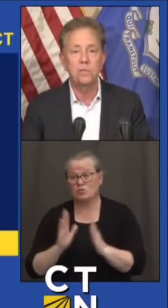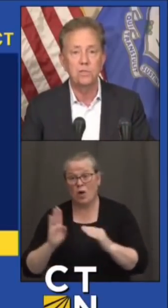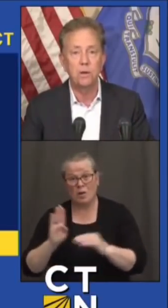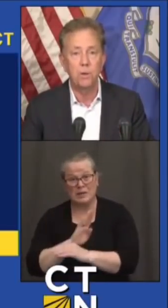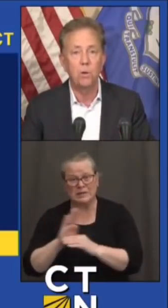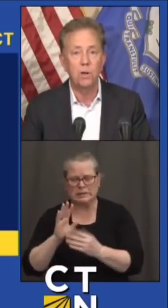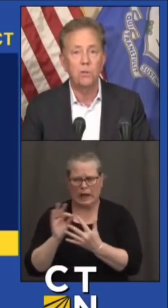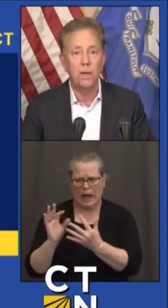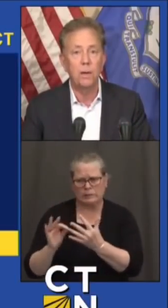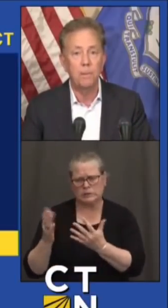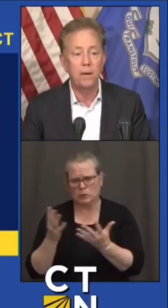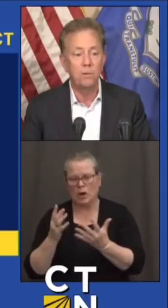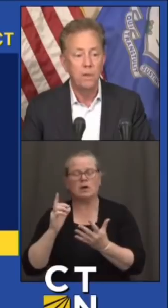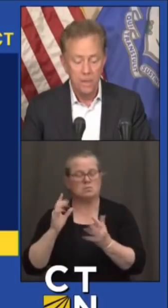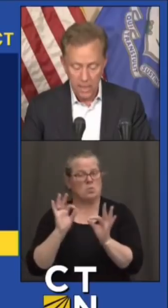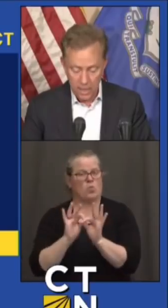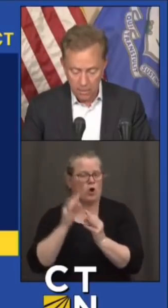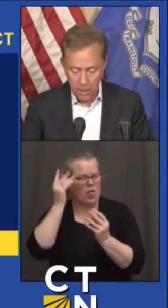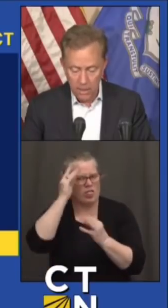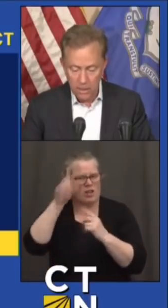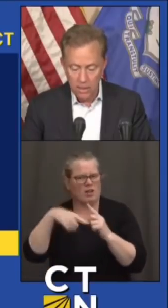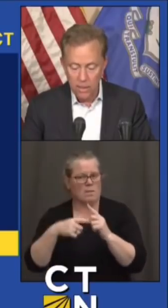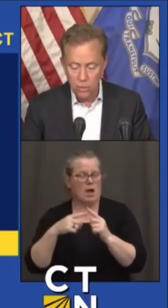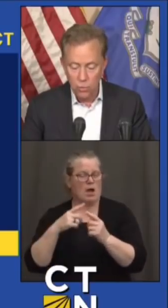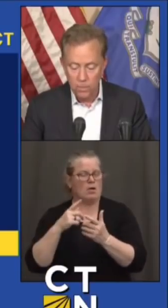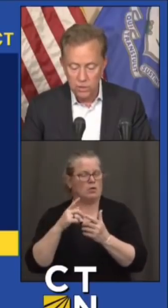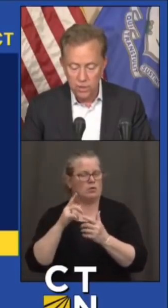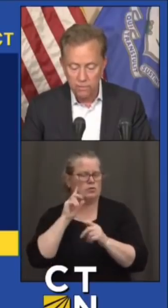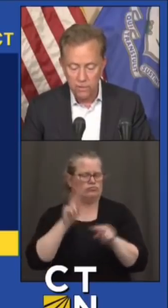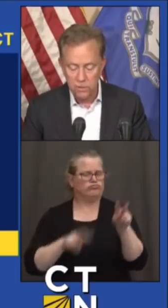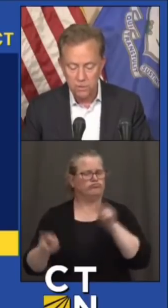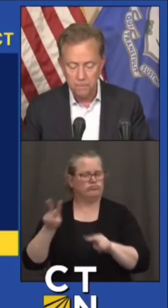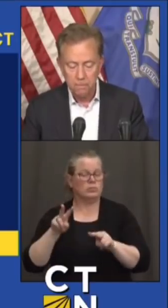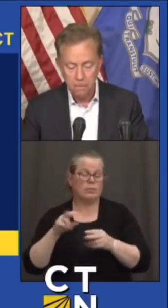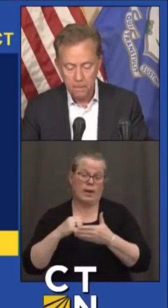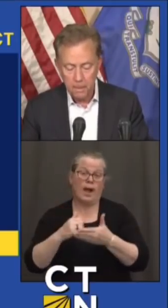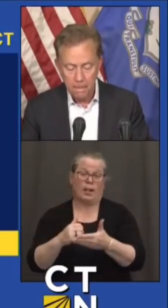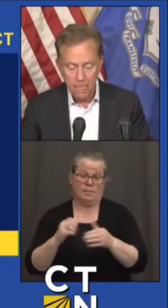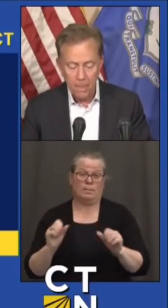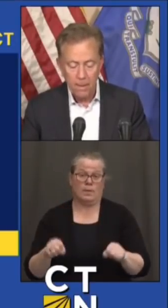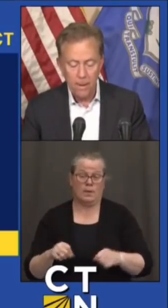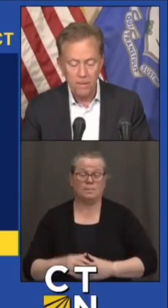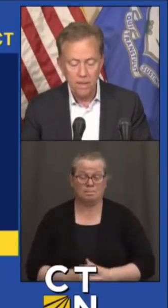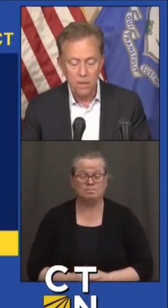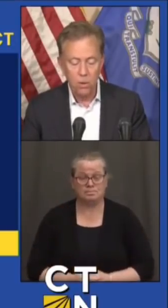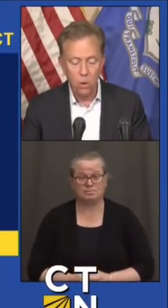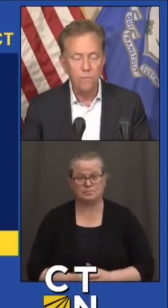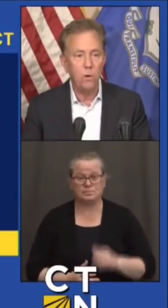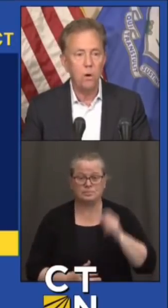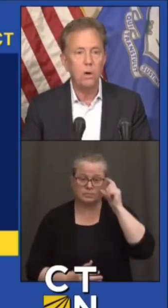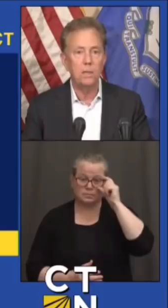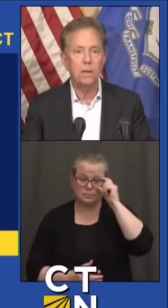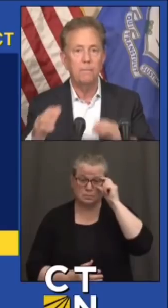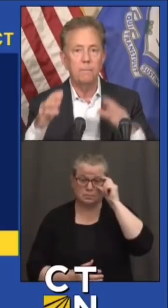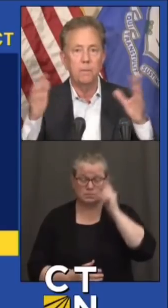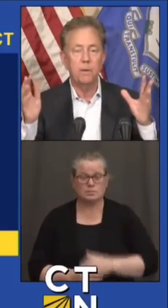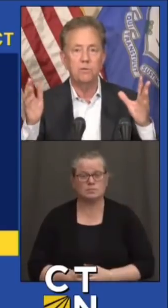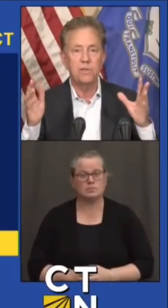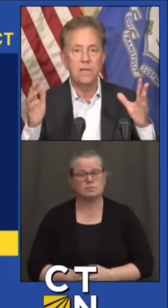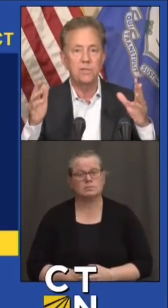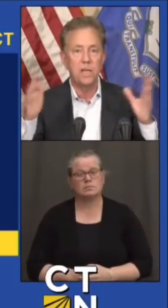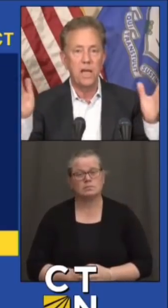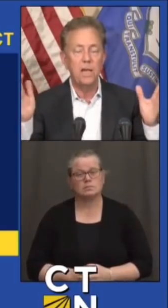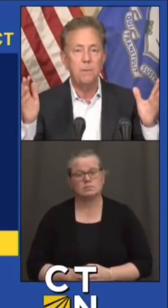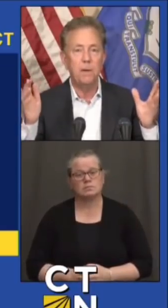options, this is something you ought to think about. It can make an enormous difference. I think overall, the